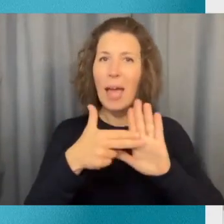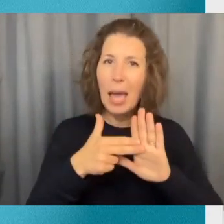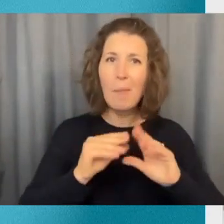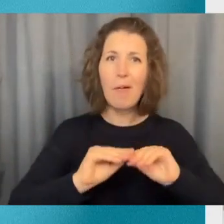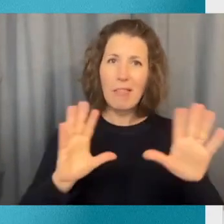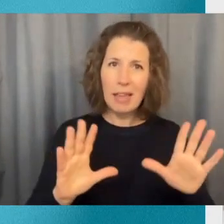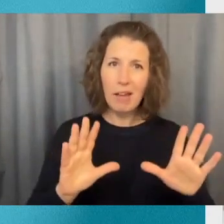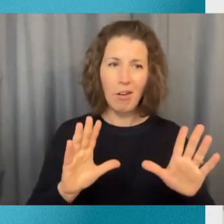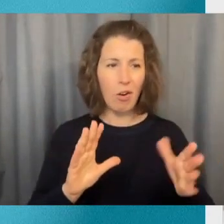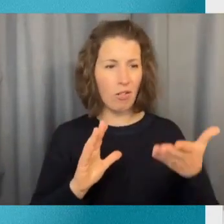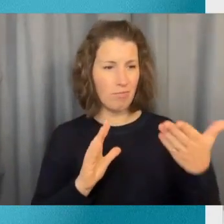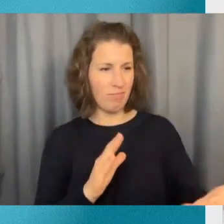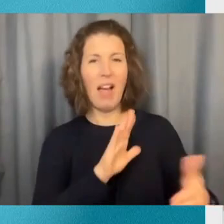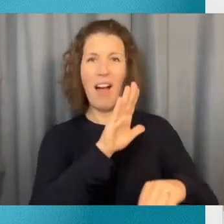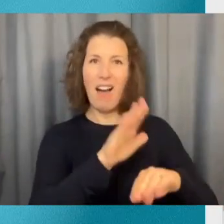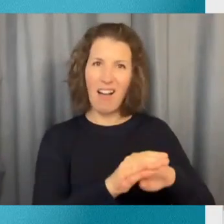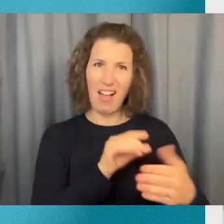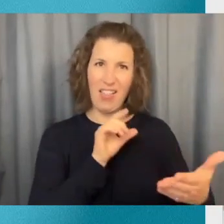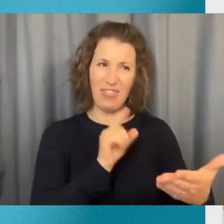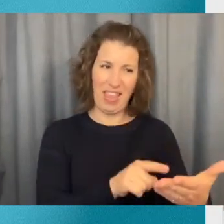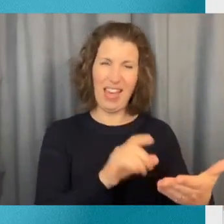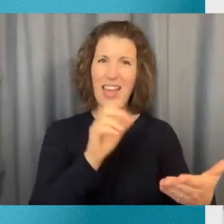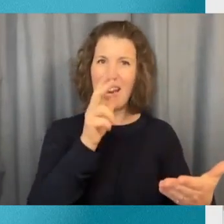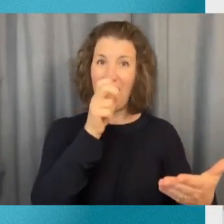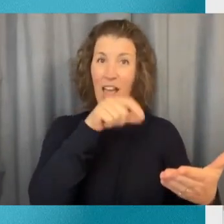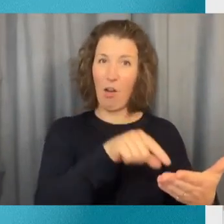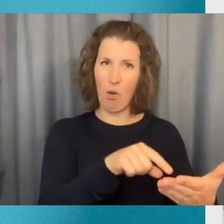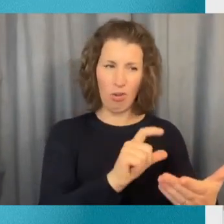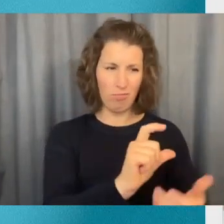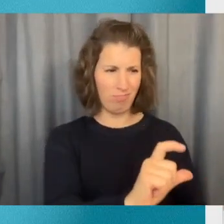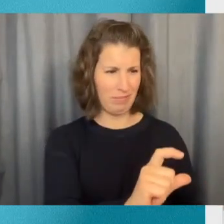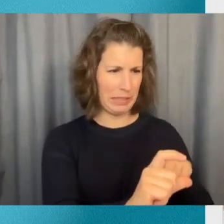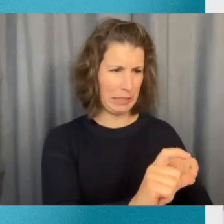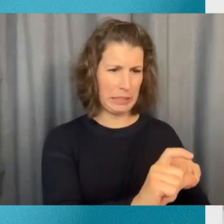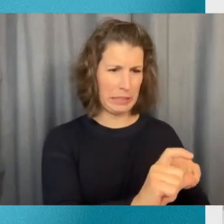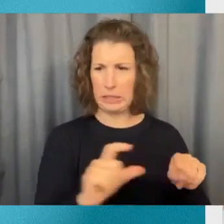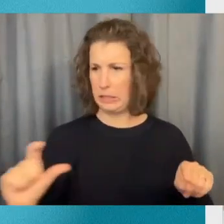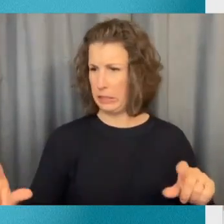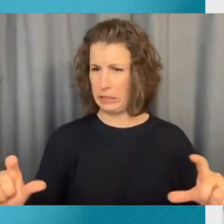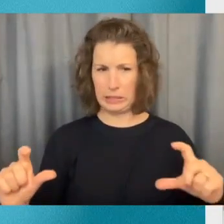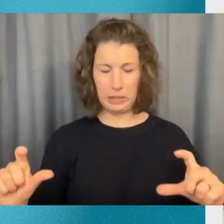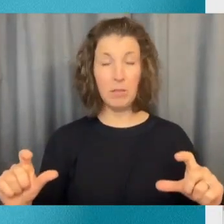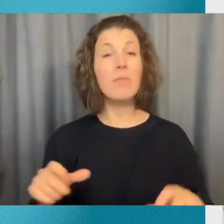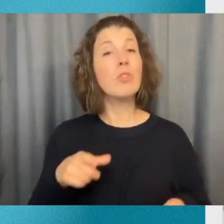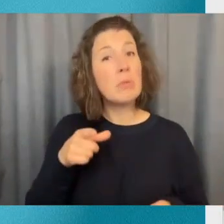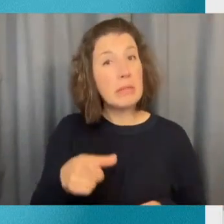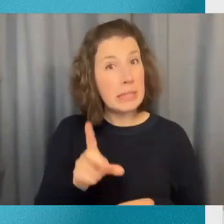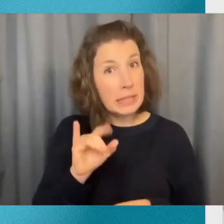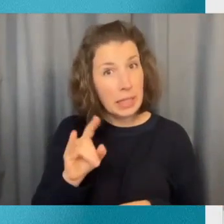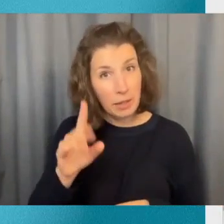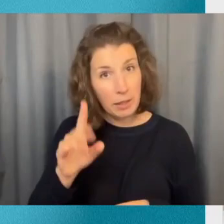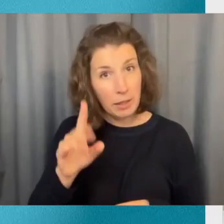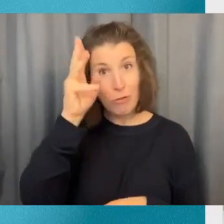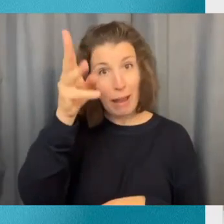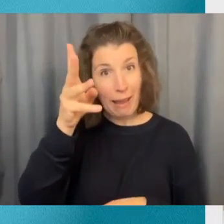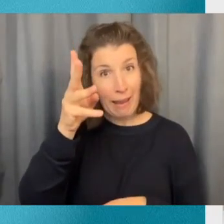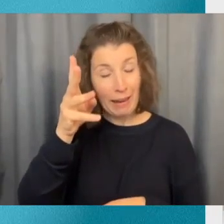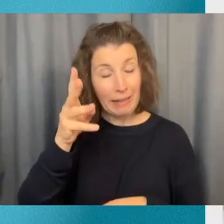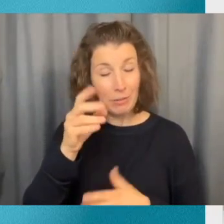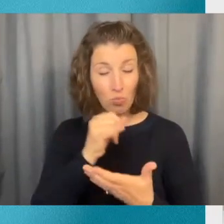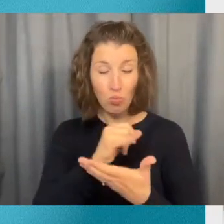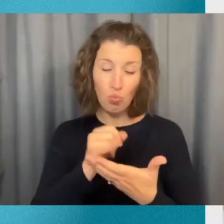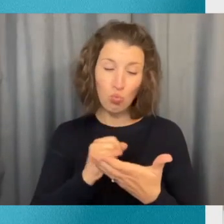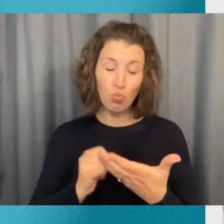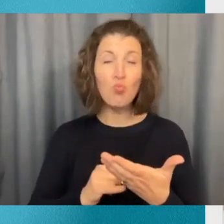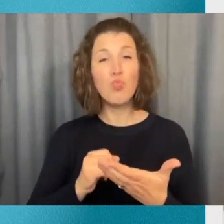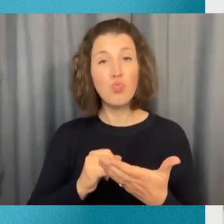literally right on the inhaler thing. And so he created characters that he, as a little kid, drew for himself, and he put them